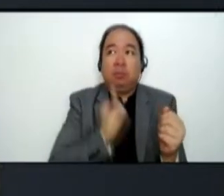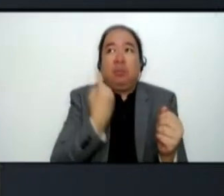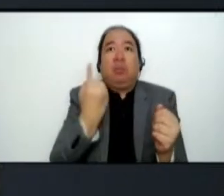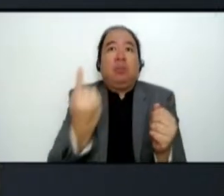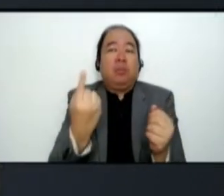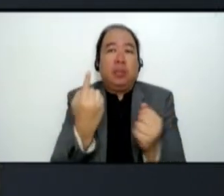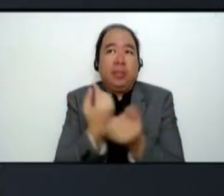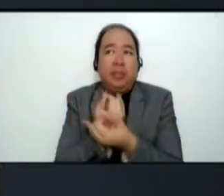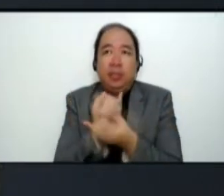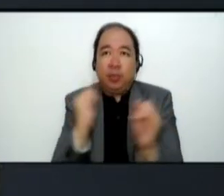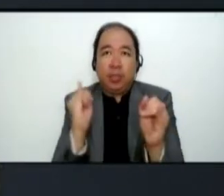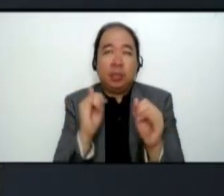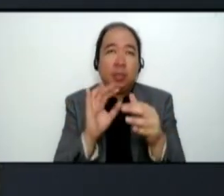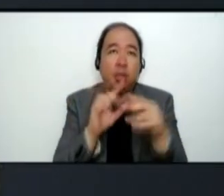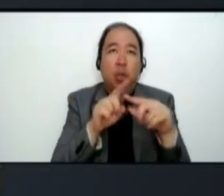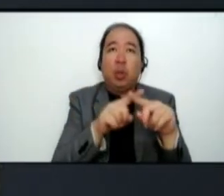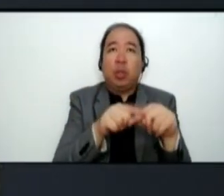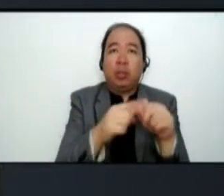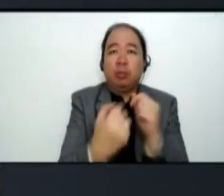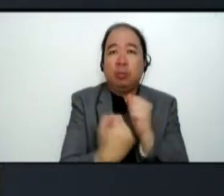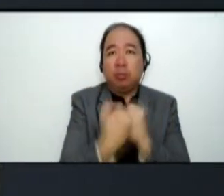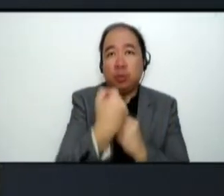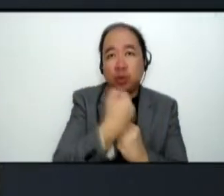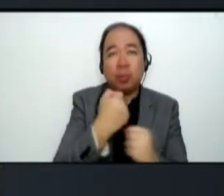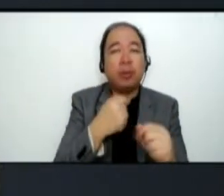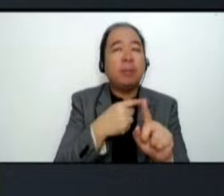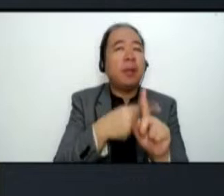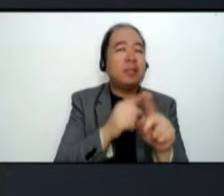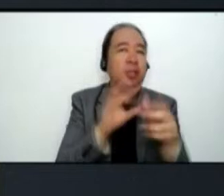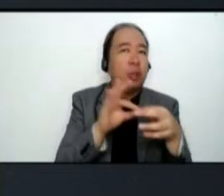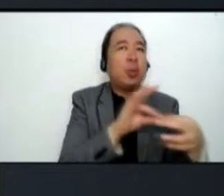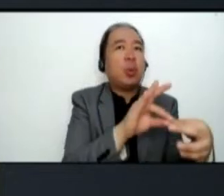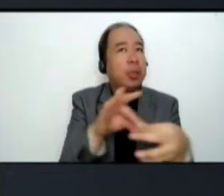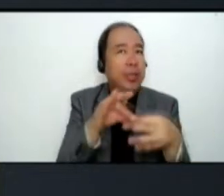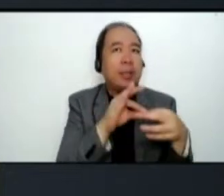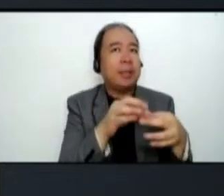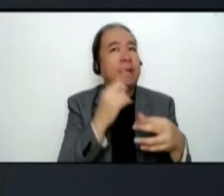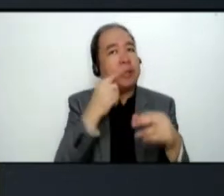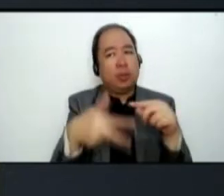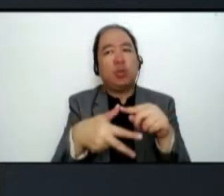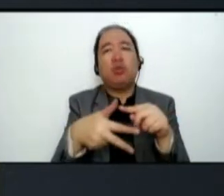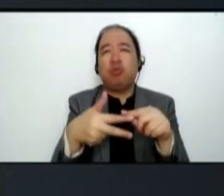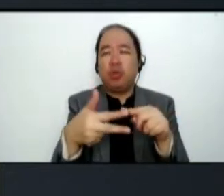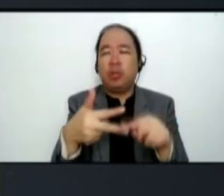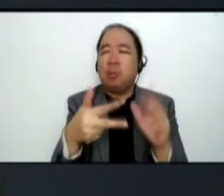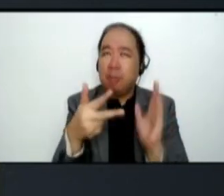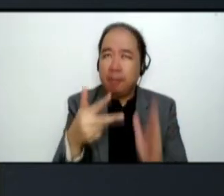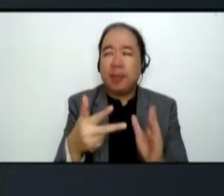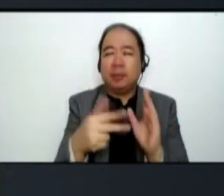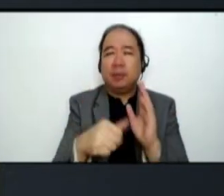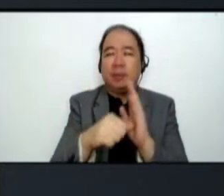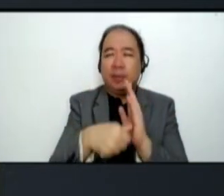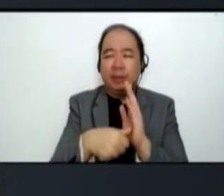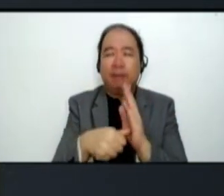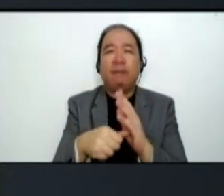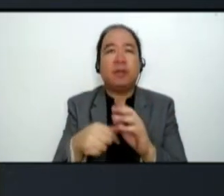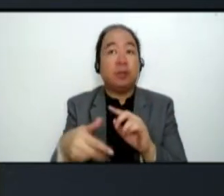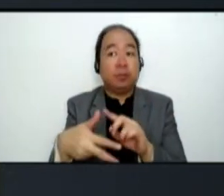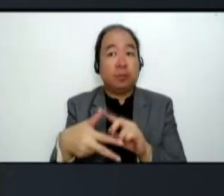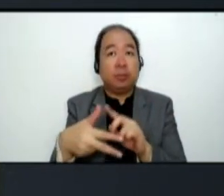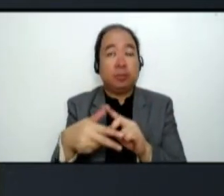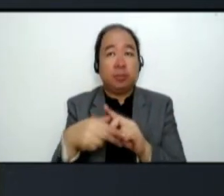interdependency, and connectedness. That means we have to emphasize all three. So first of all, about autonomy, we all